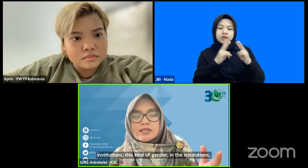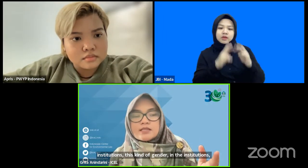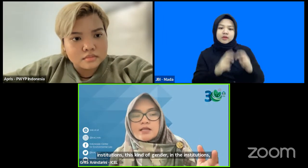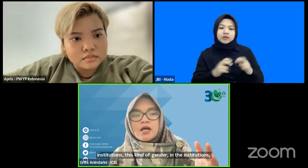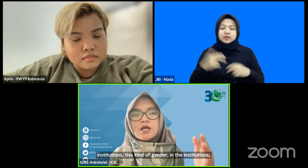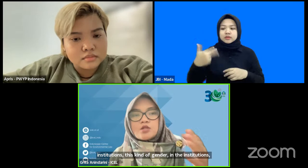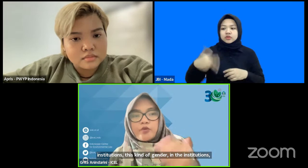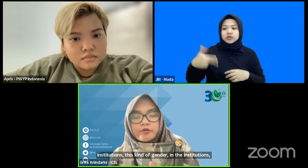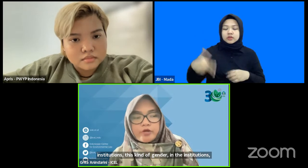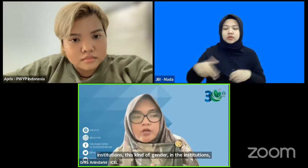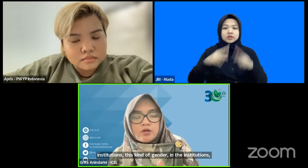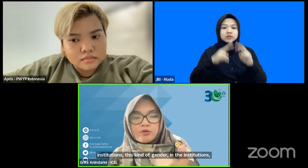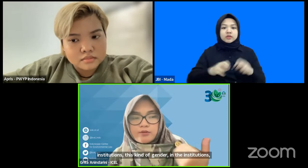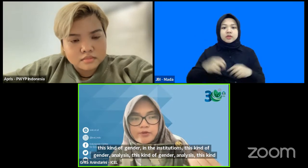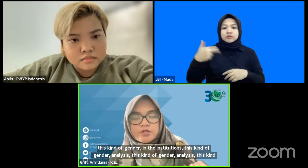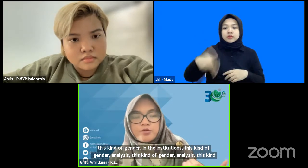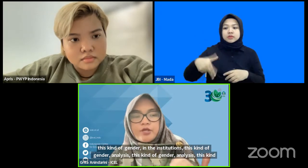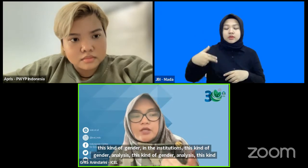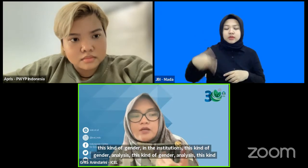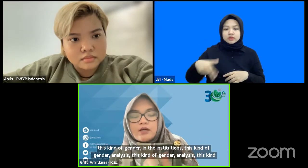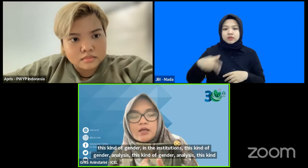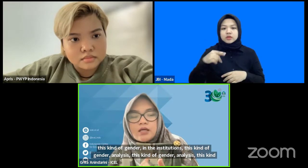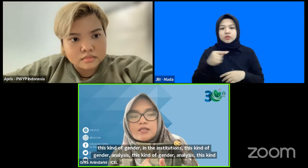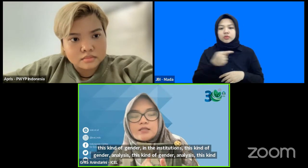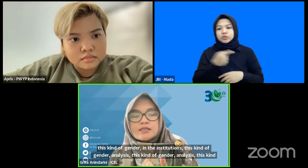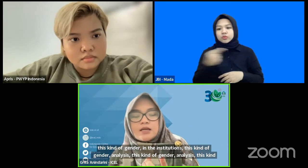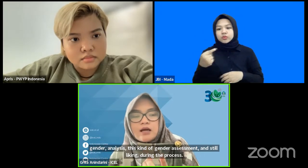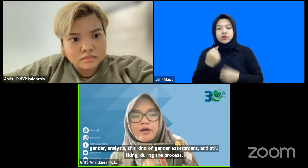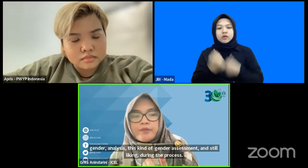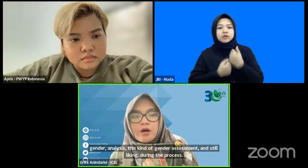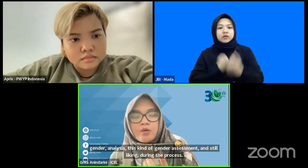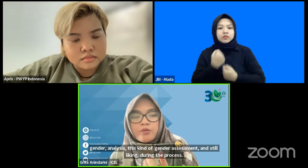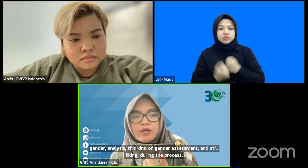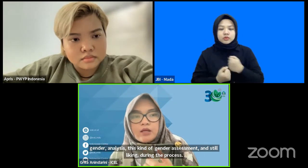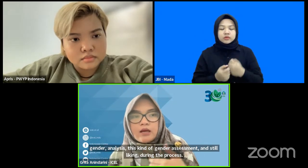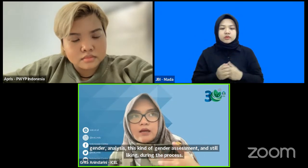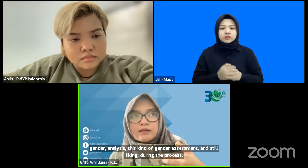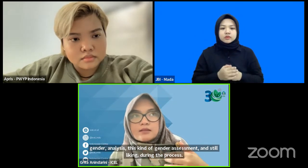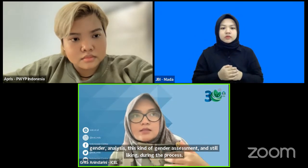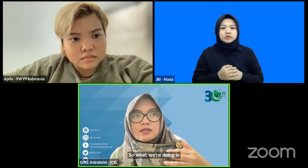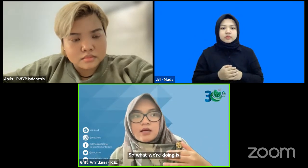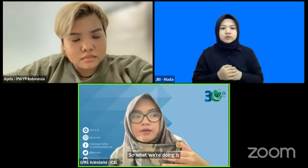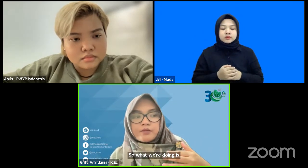during the process. So what we're doing is